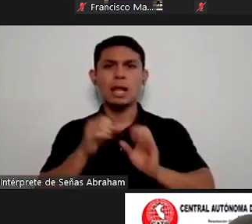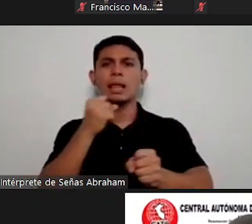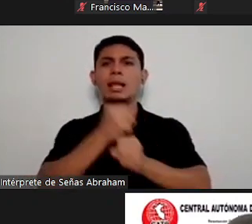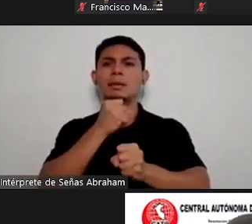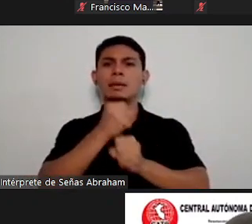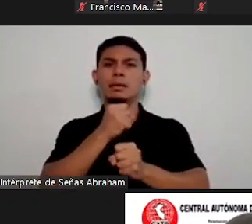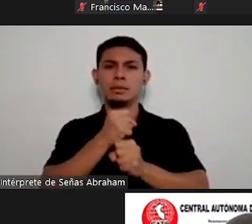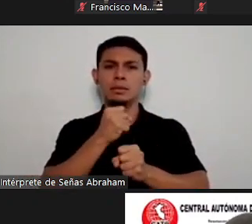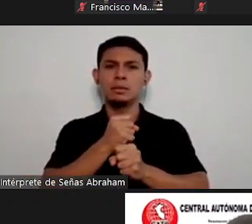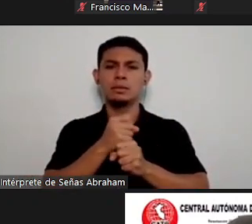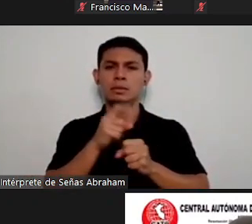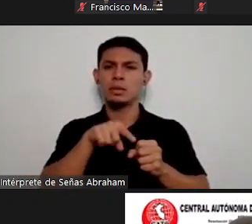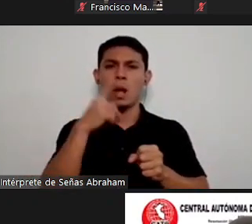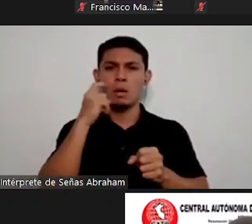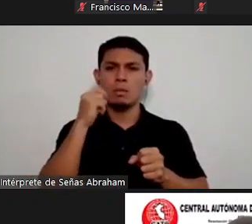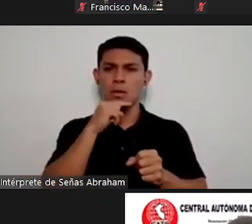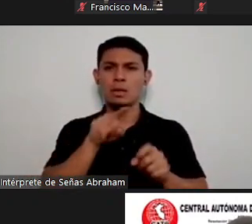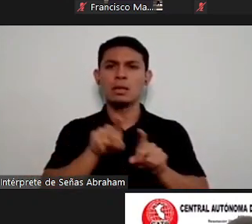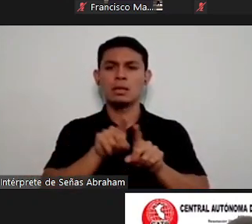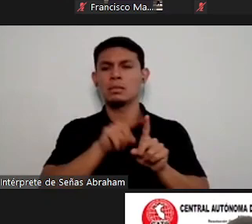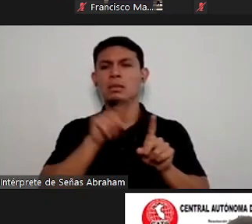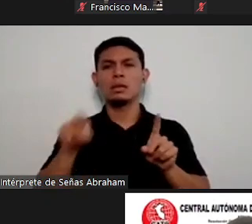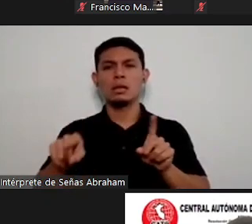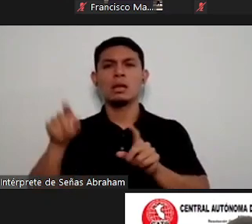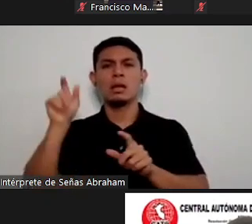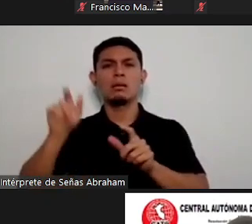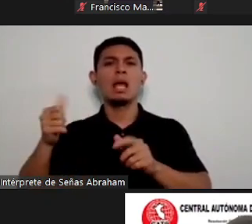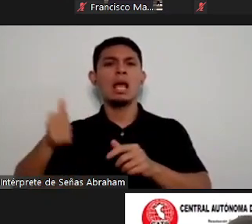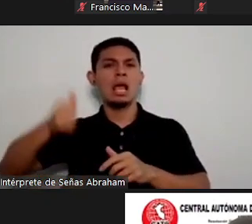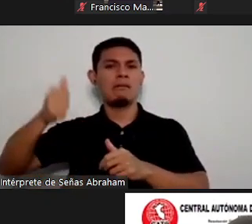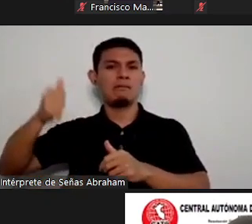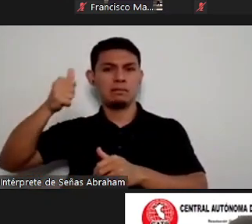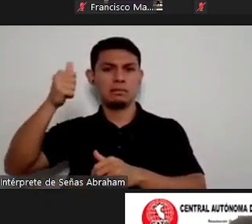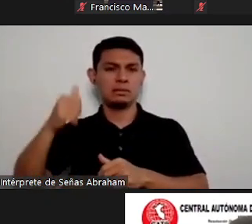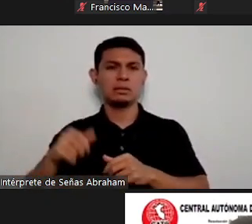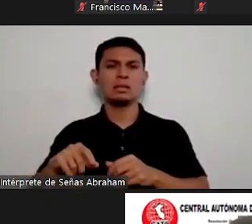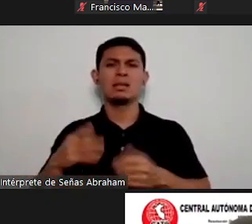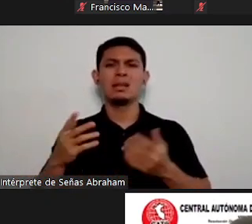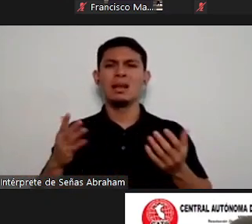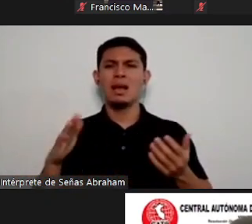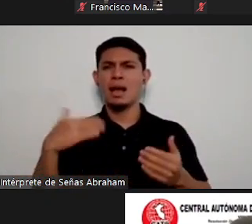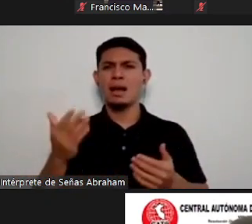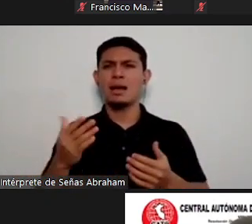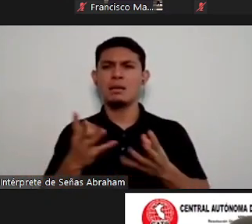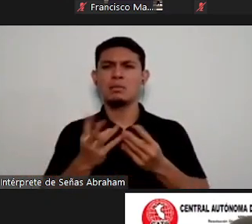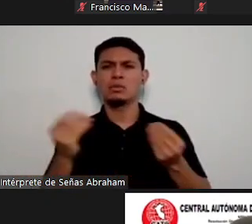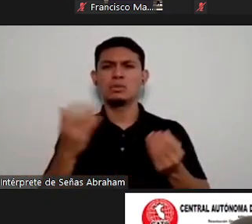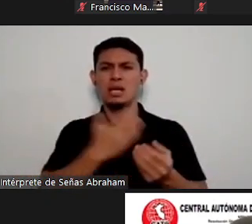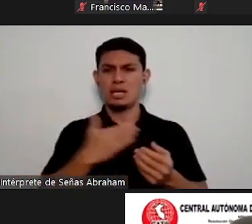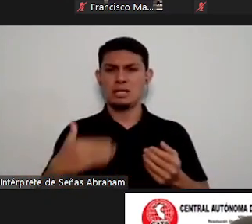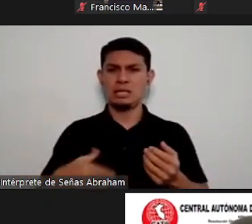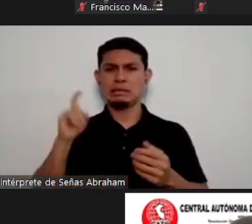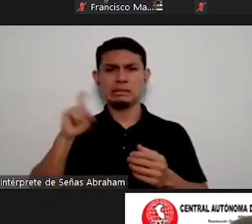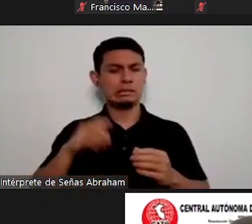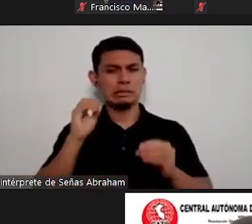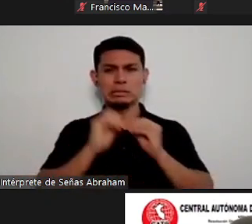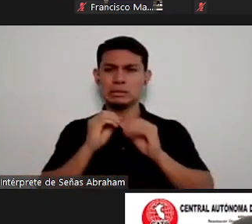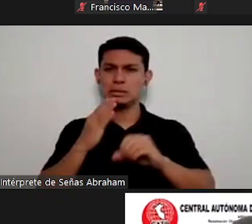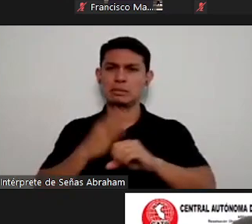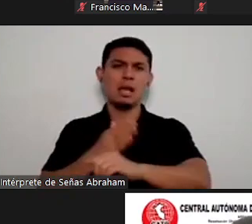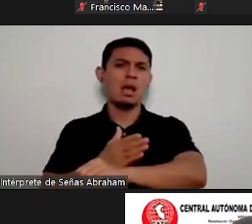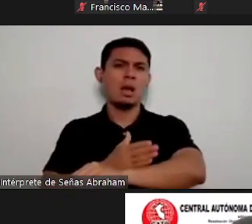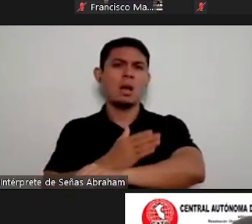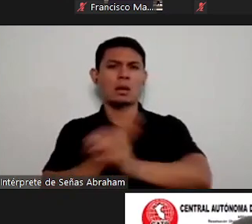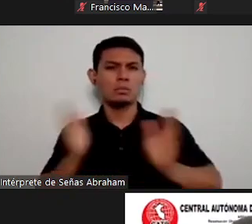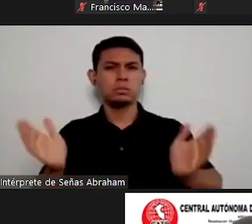with the workers and also with employers because i'm sure that there are many things that from the state need